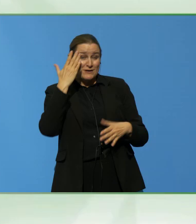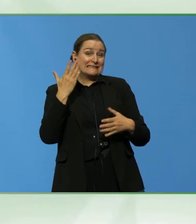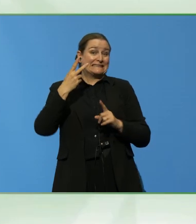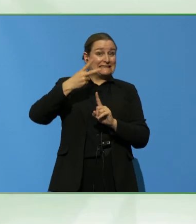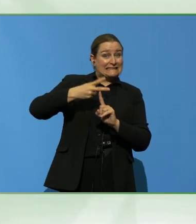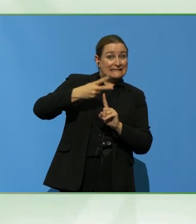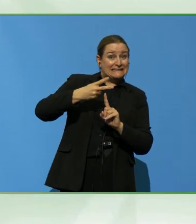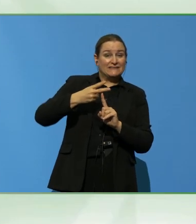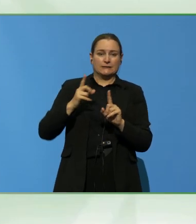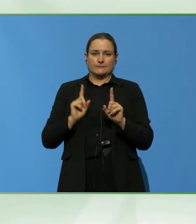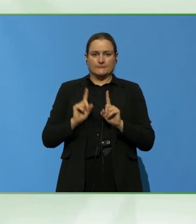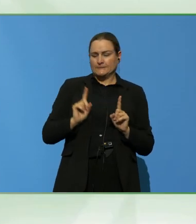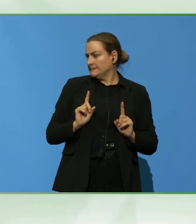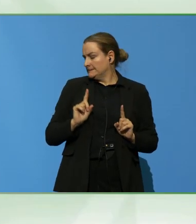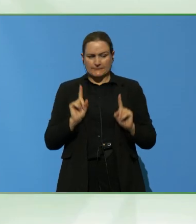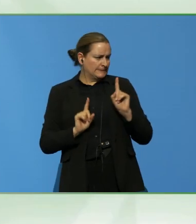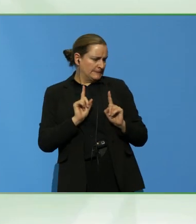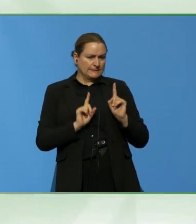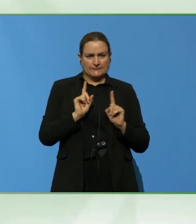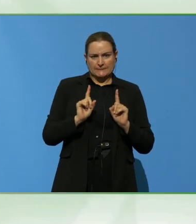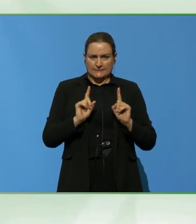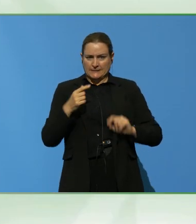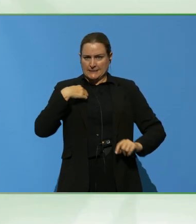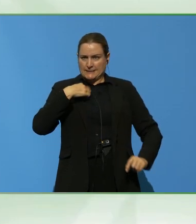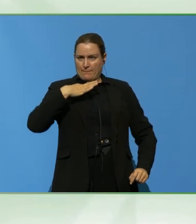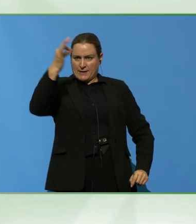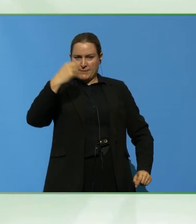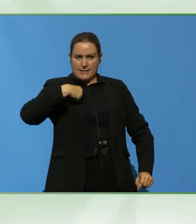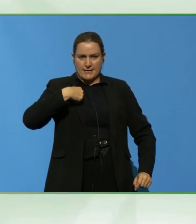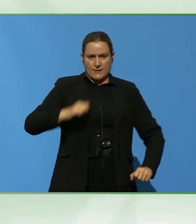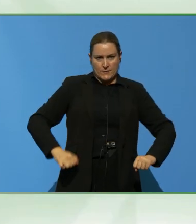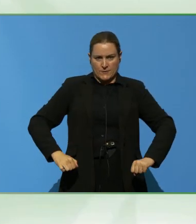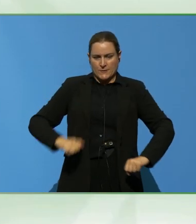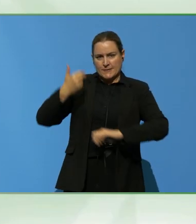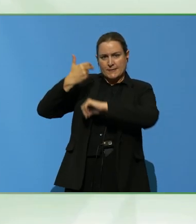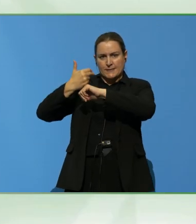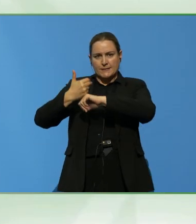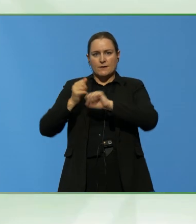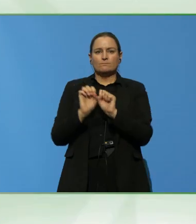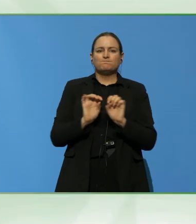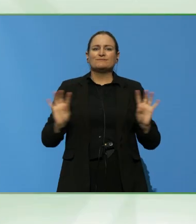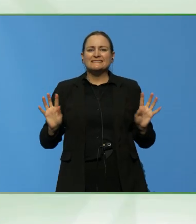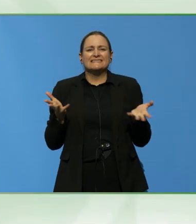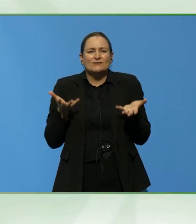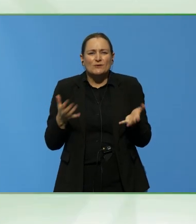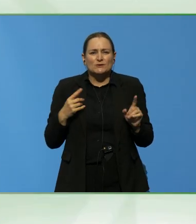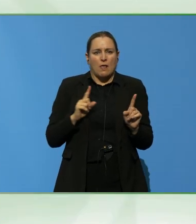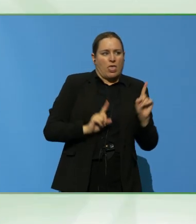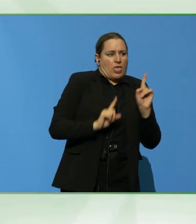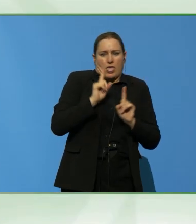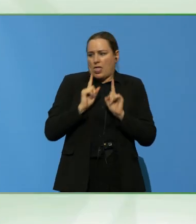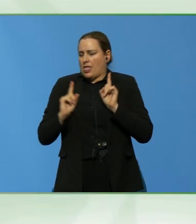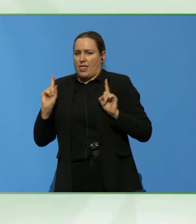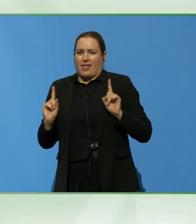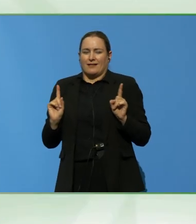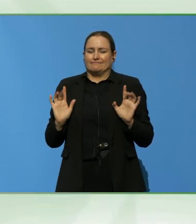very competitive, and it's one that is based on, you know,